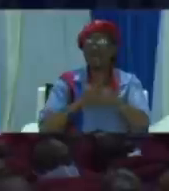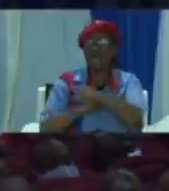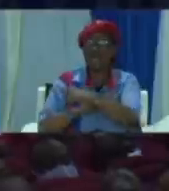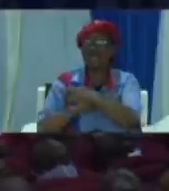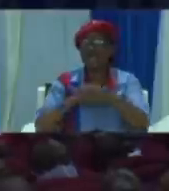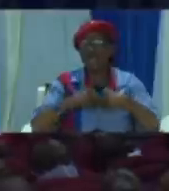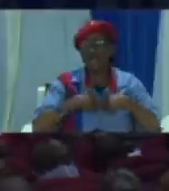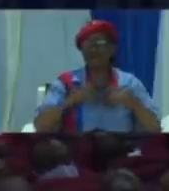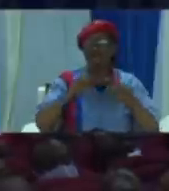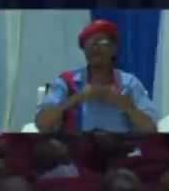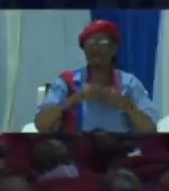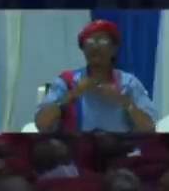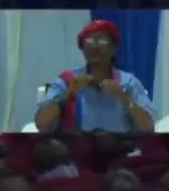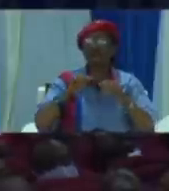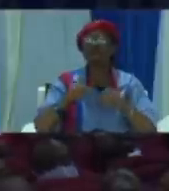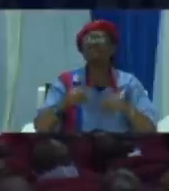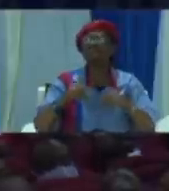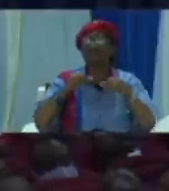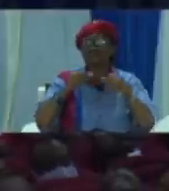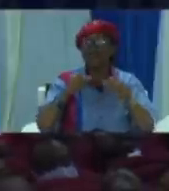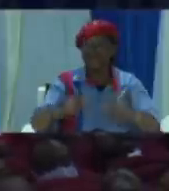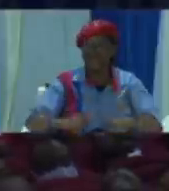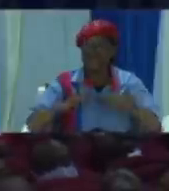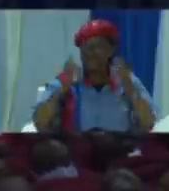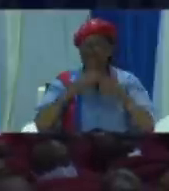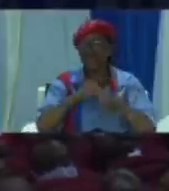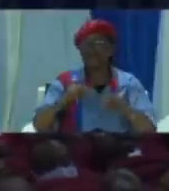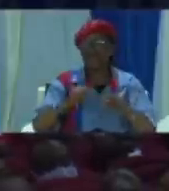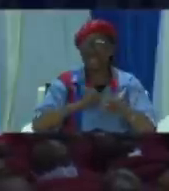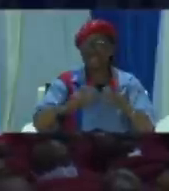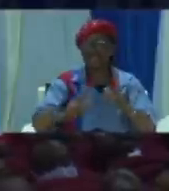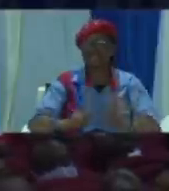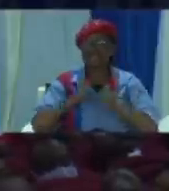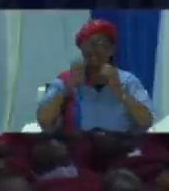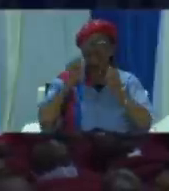staying. And I stayed with him.